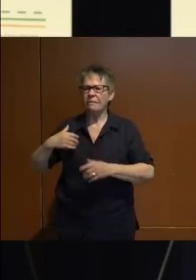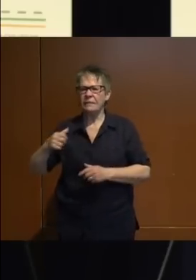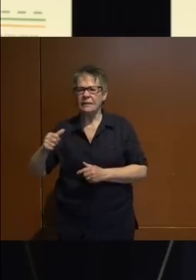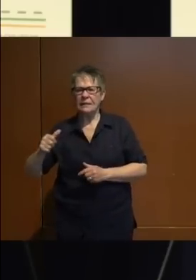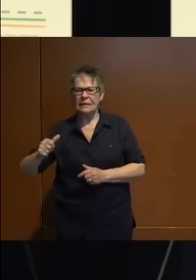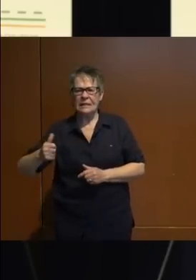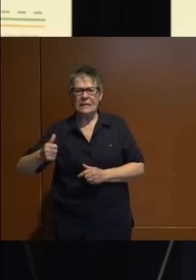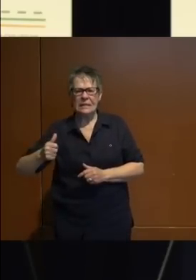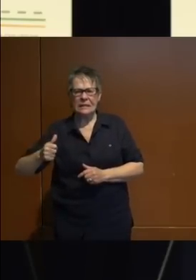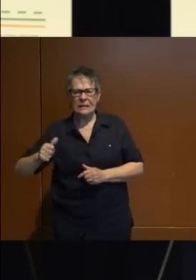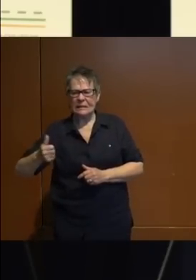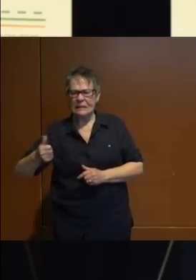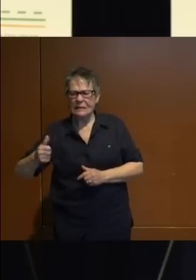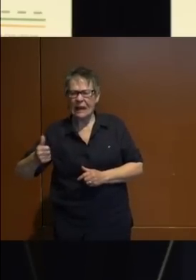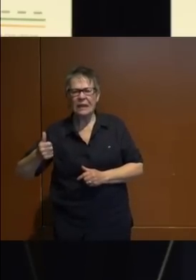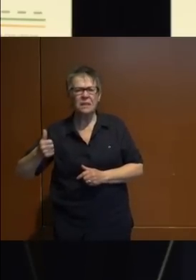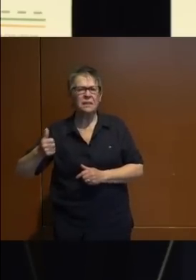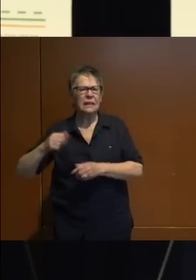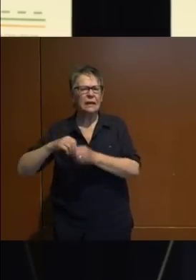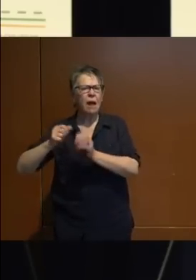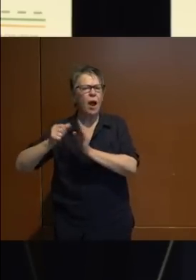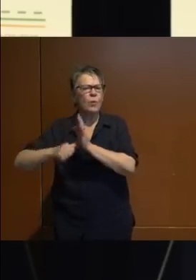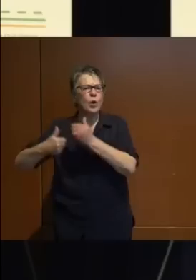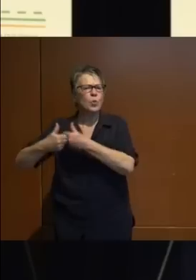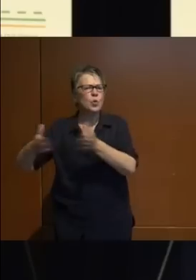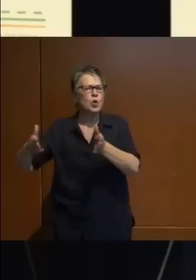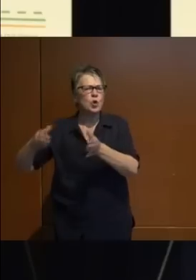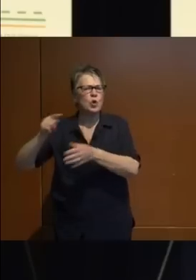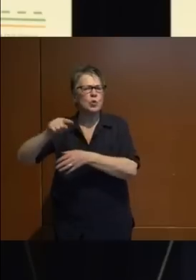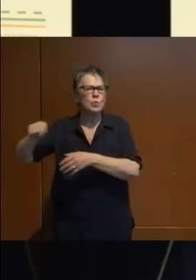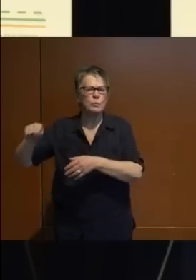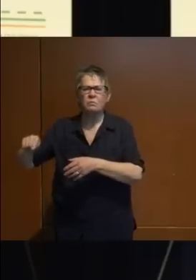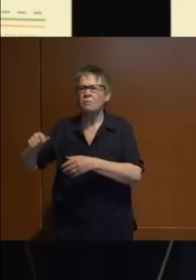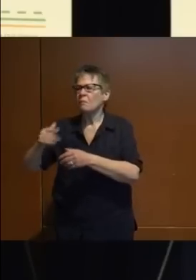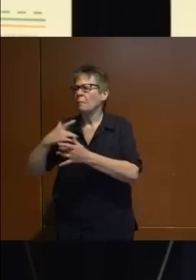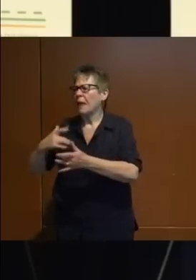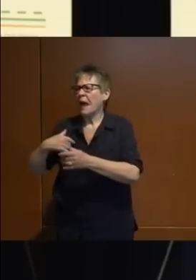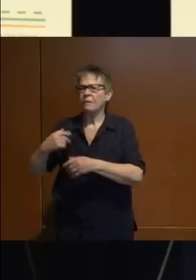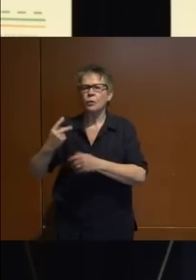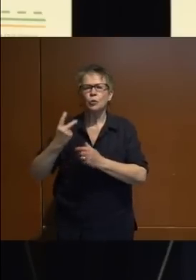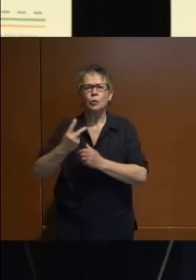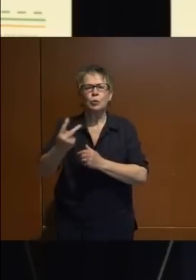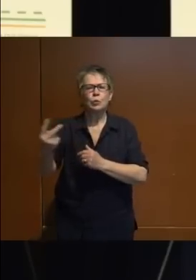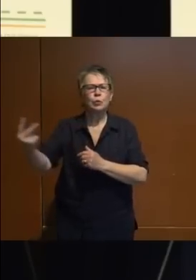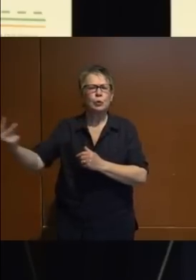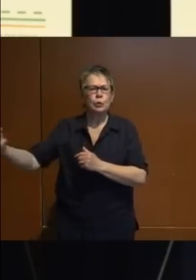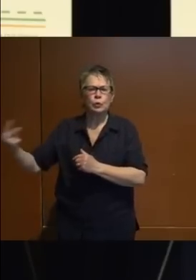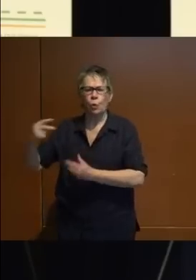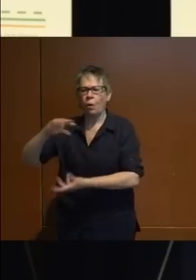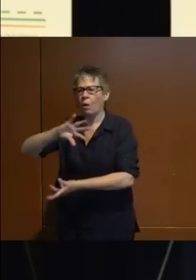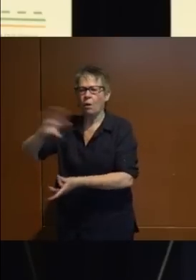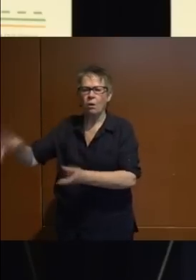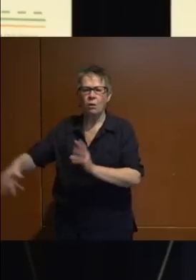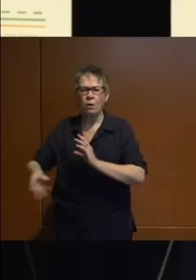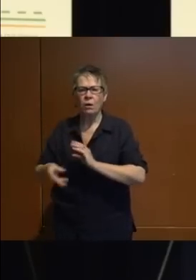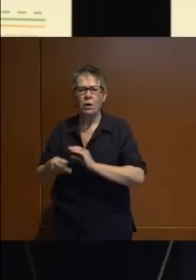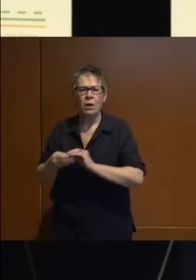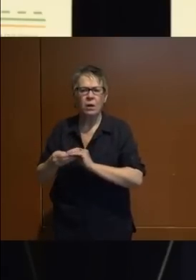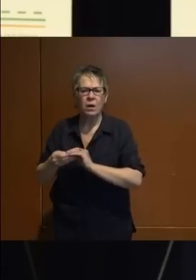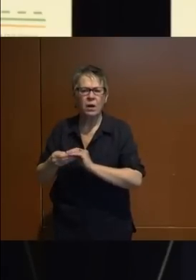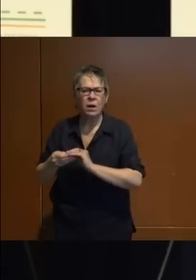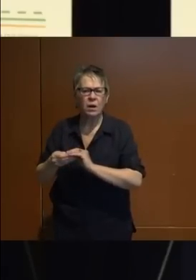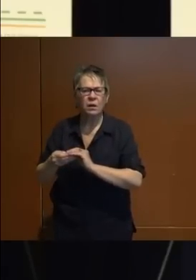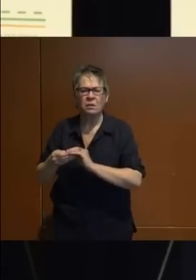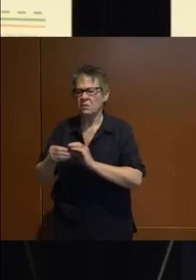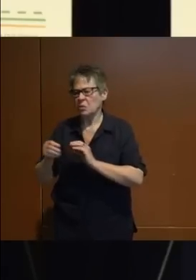one malfunctions. So we have 71 hospitals. We have many, many surgical suites. And we